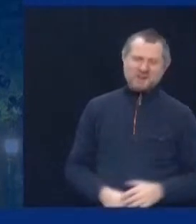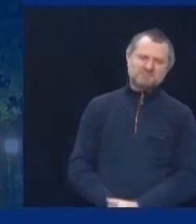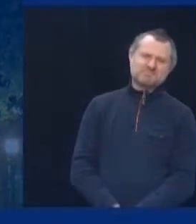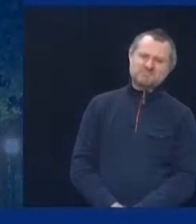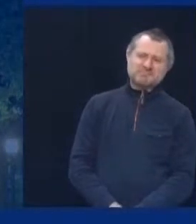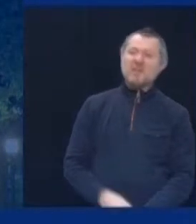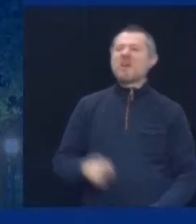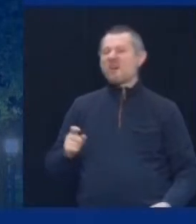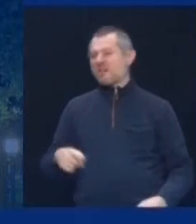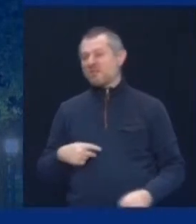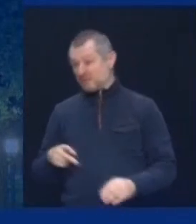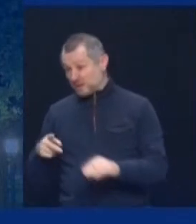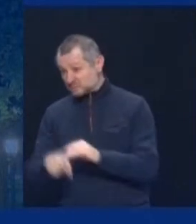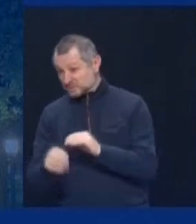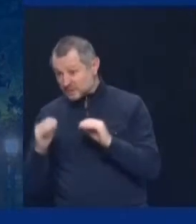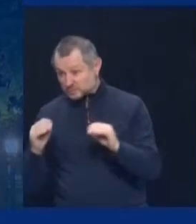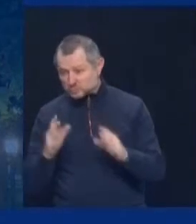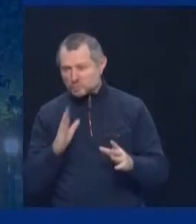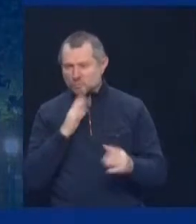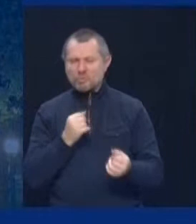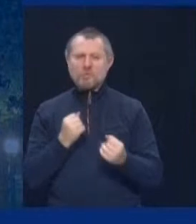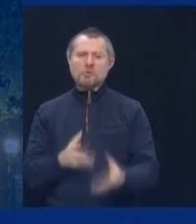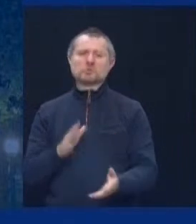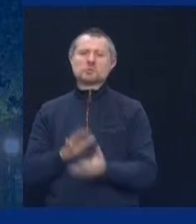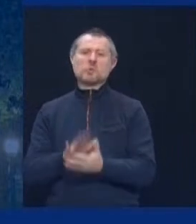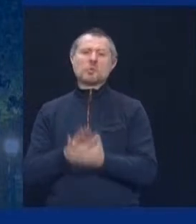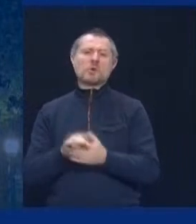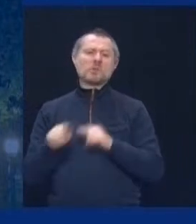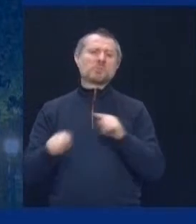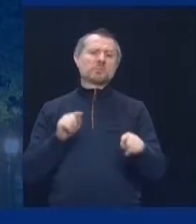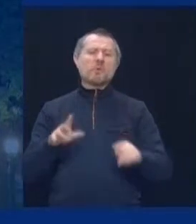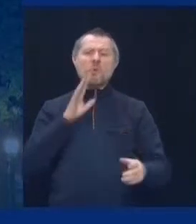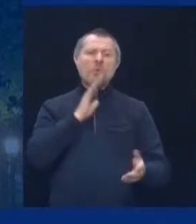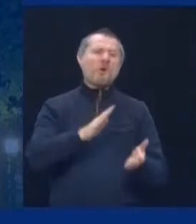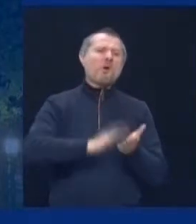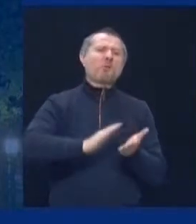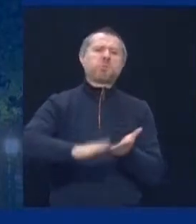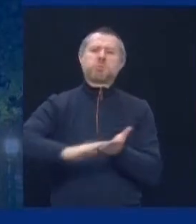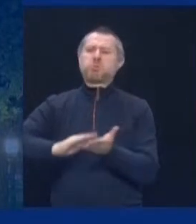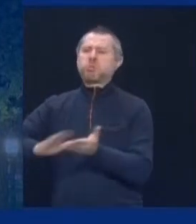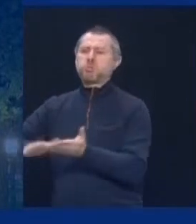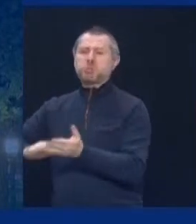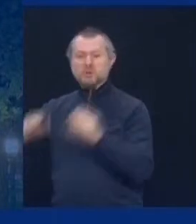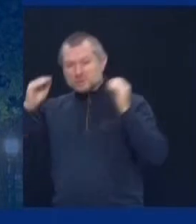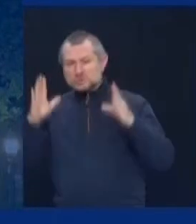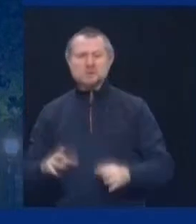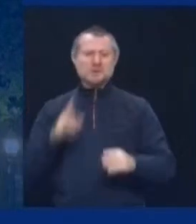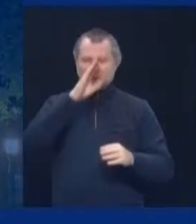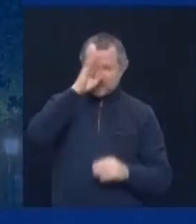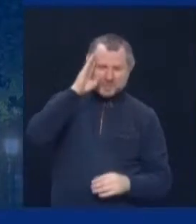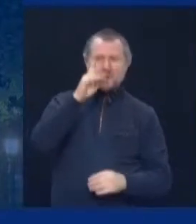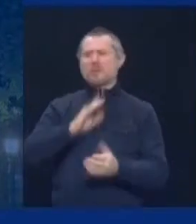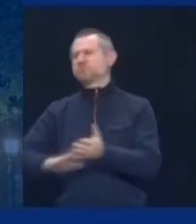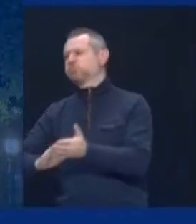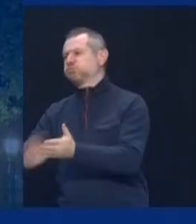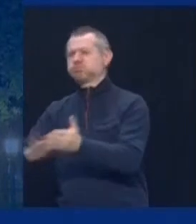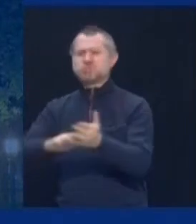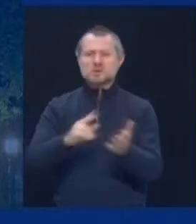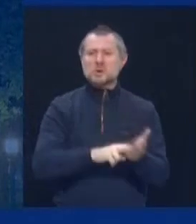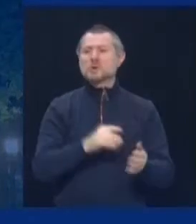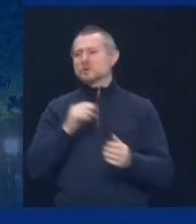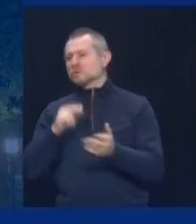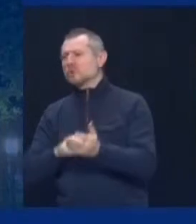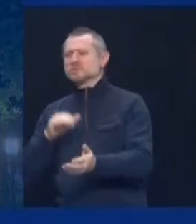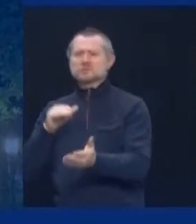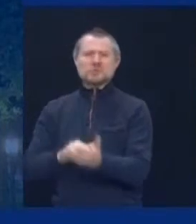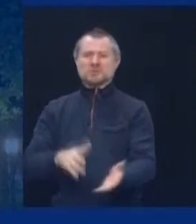cause school districts to lay off teachers all across the board. I can tell you hospitals are going to have to lay off workers. I can tell you government